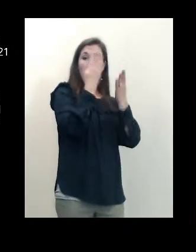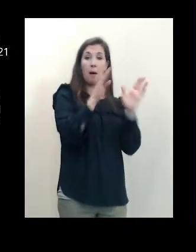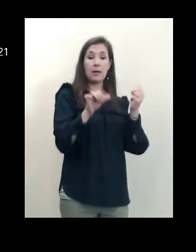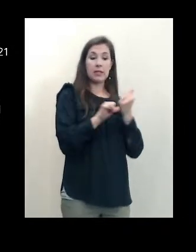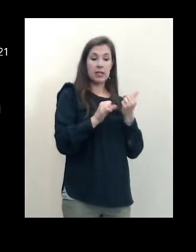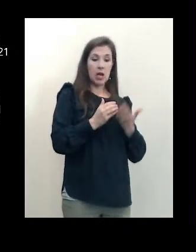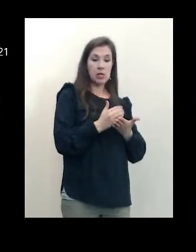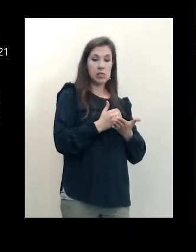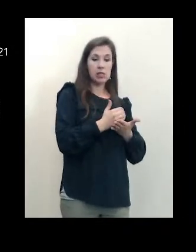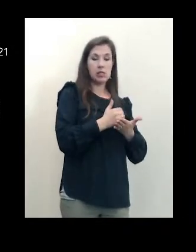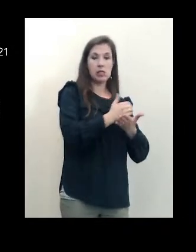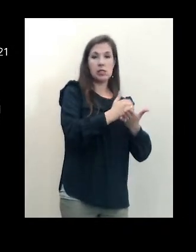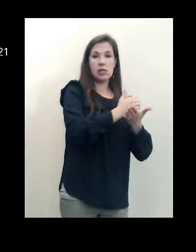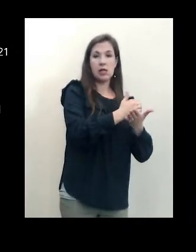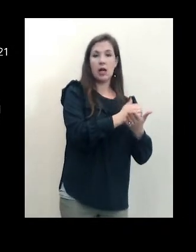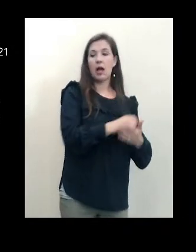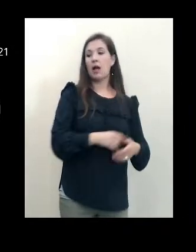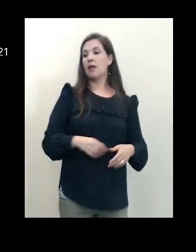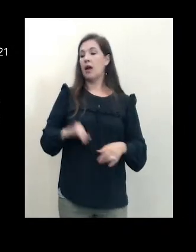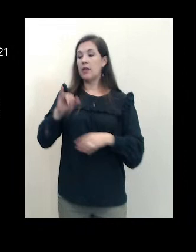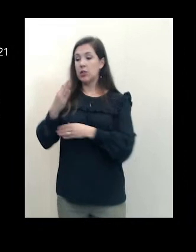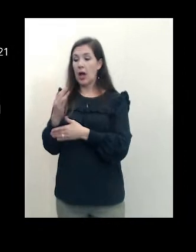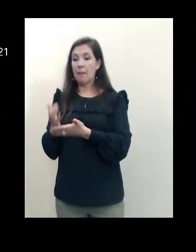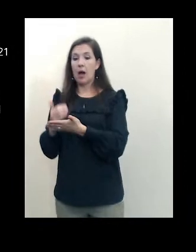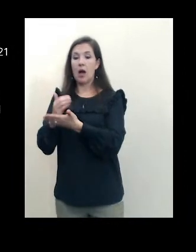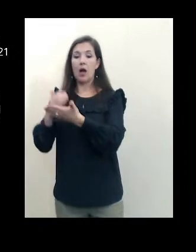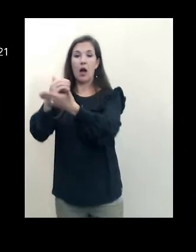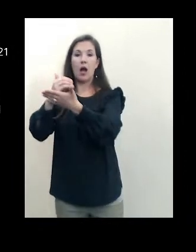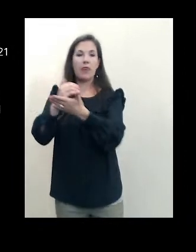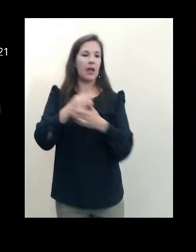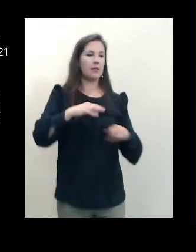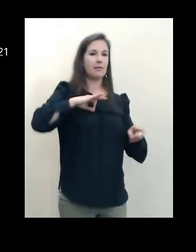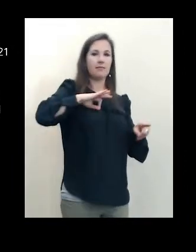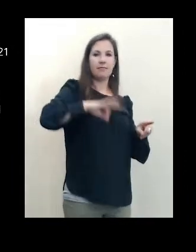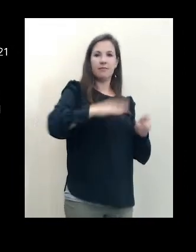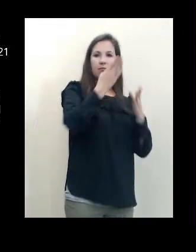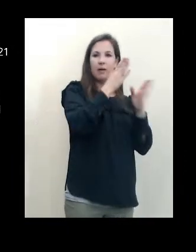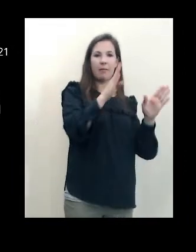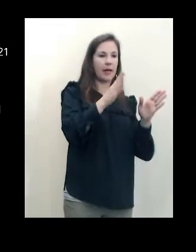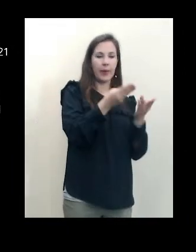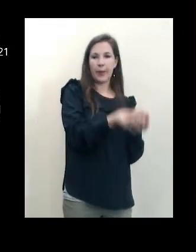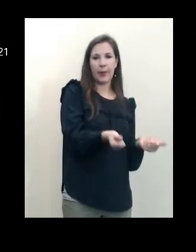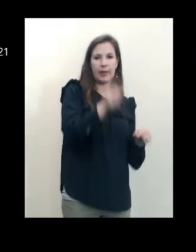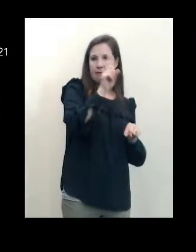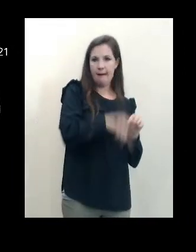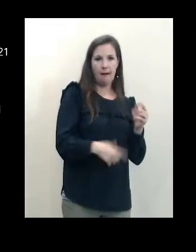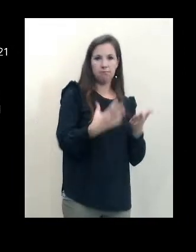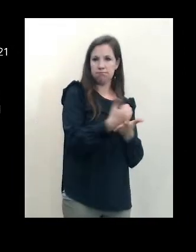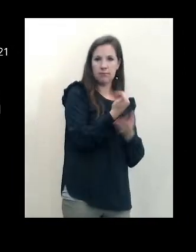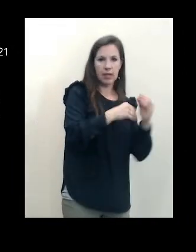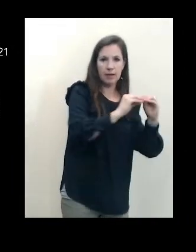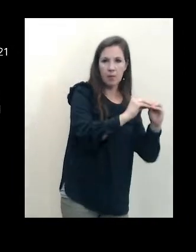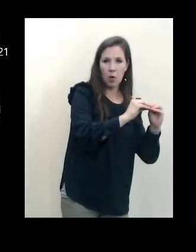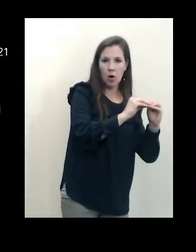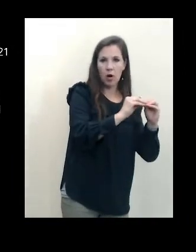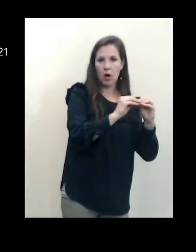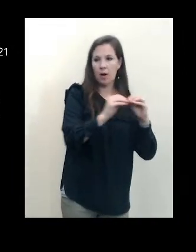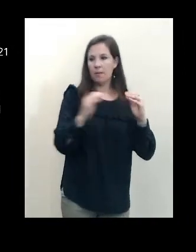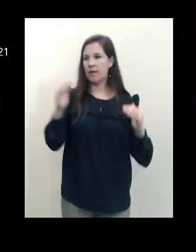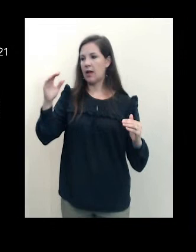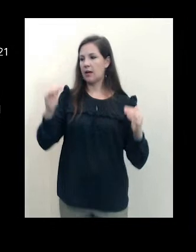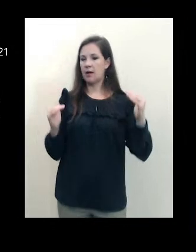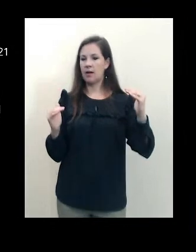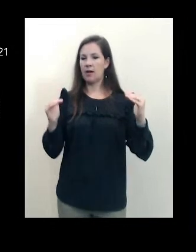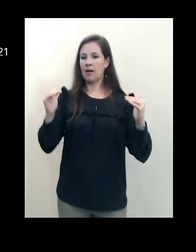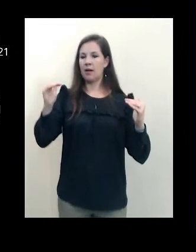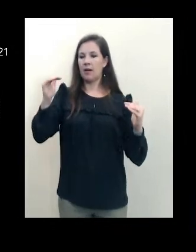is making so much money in their job that they no longer receive public assistance. But they can't take that extra salary